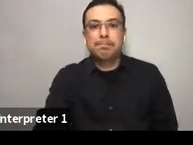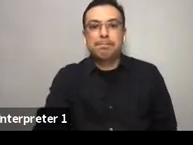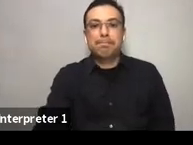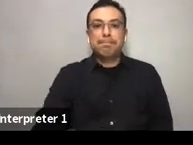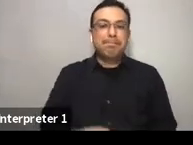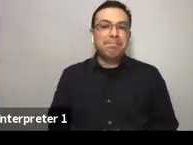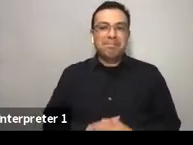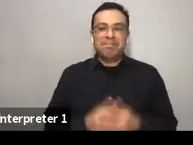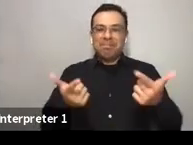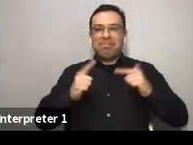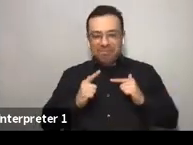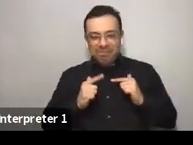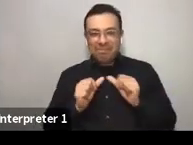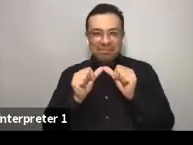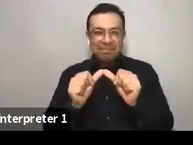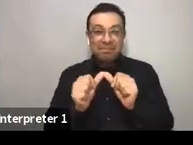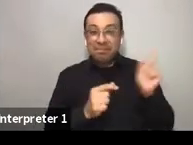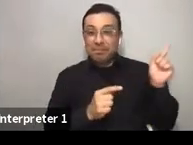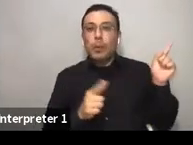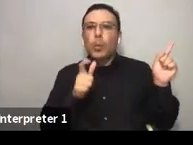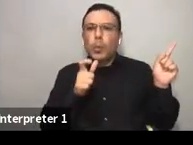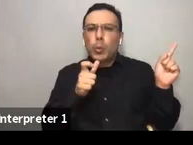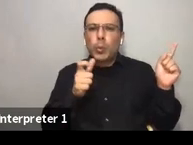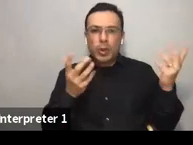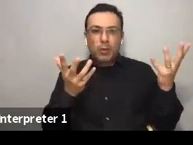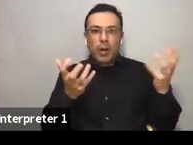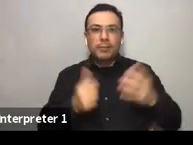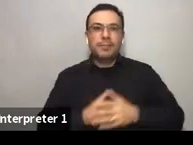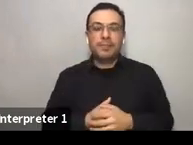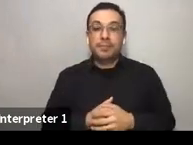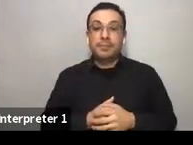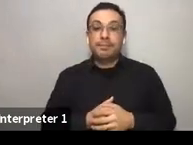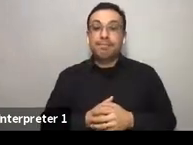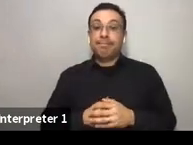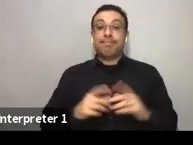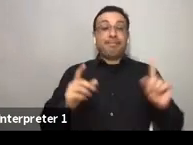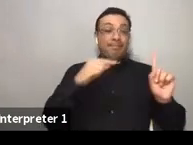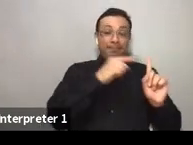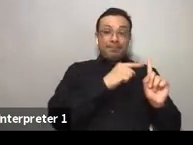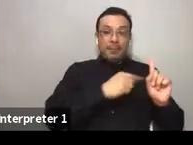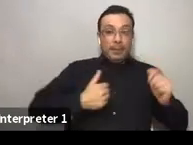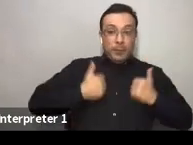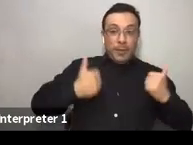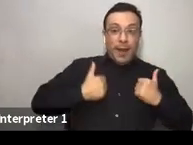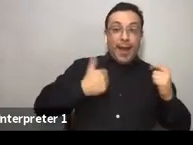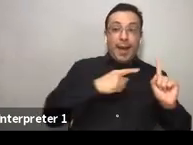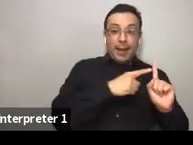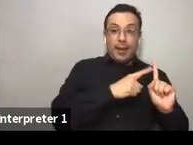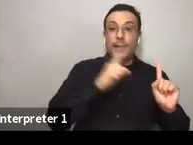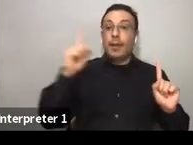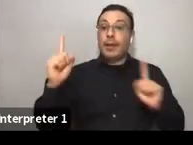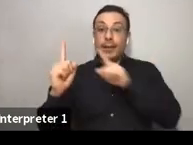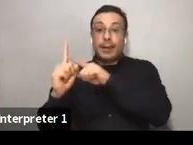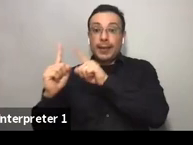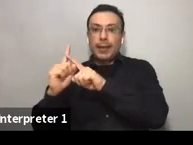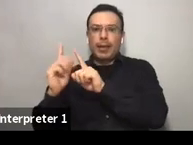it to cause harm. They'll go to great lengths to get it, and they'll hire others, they recruit others to help them